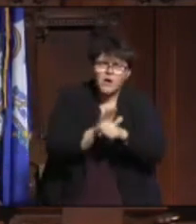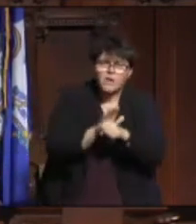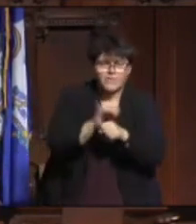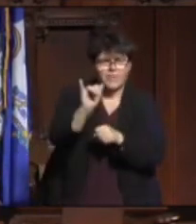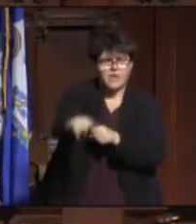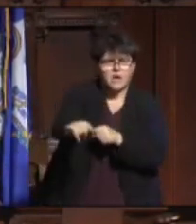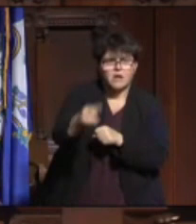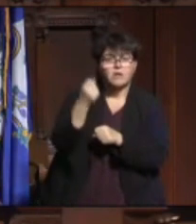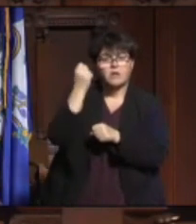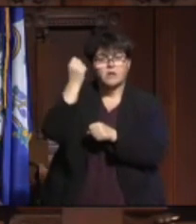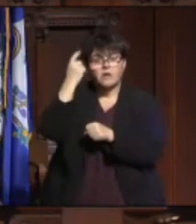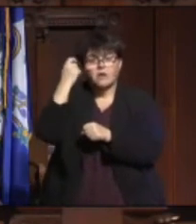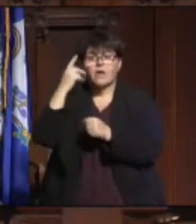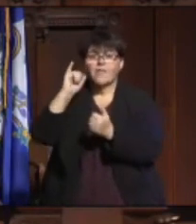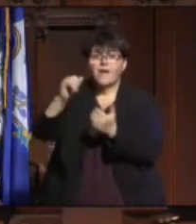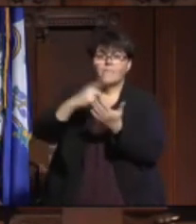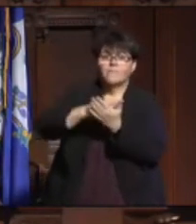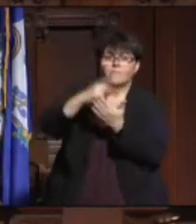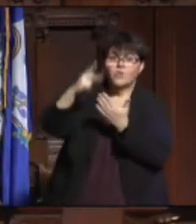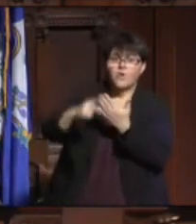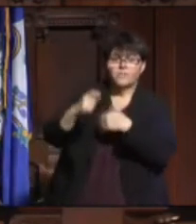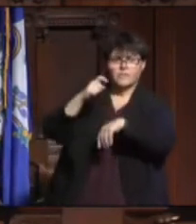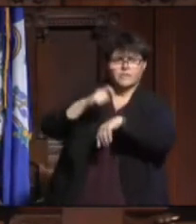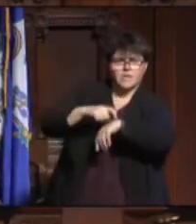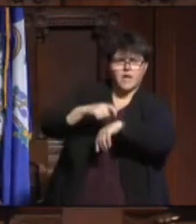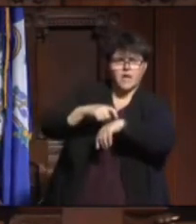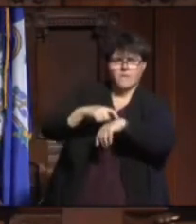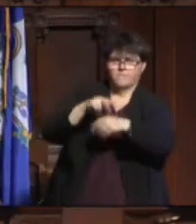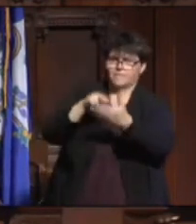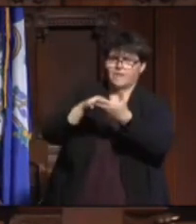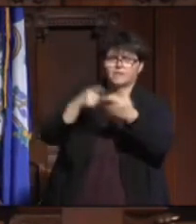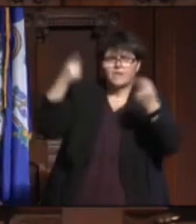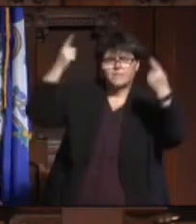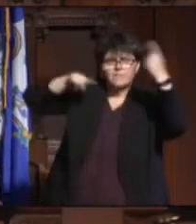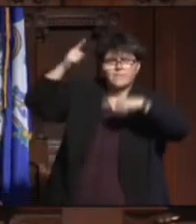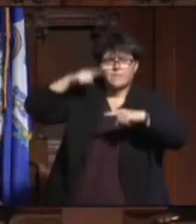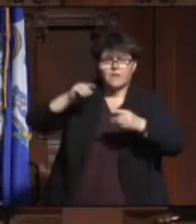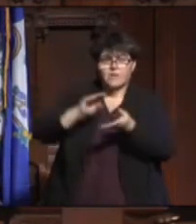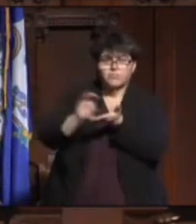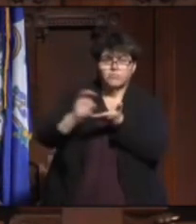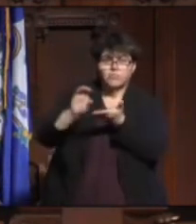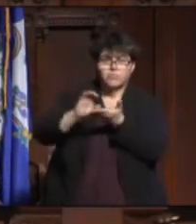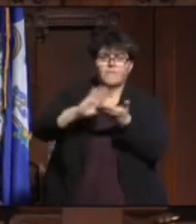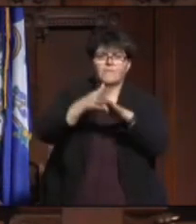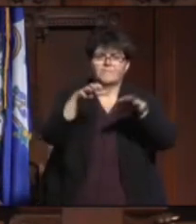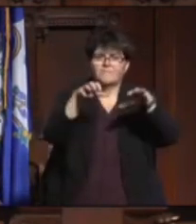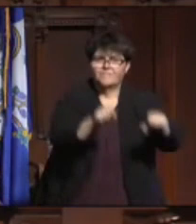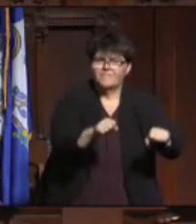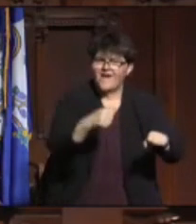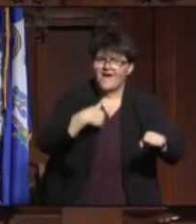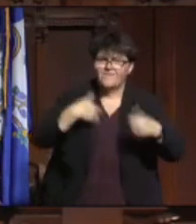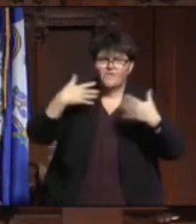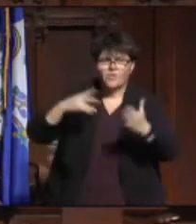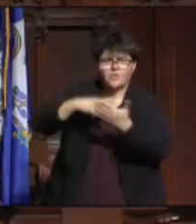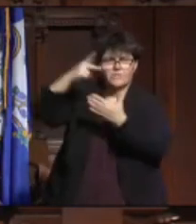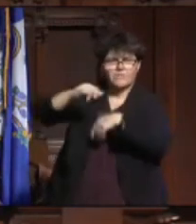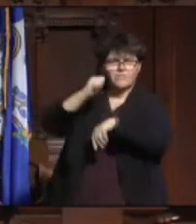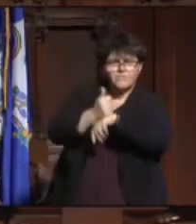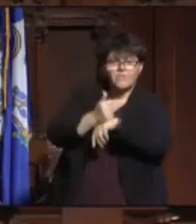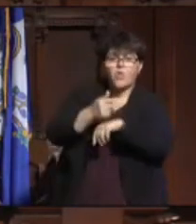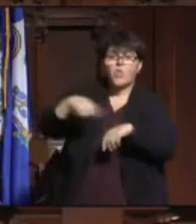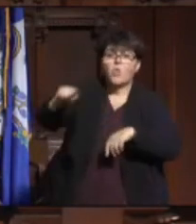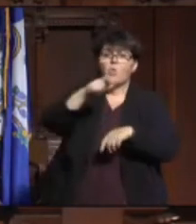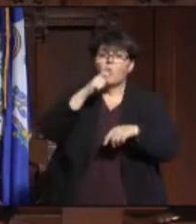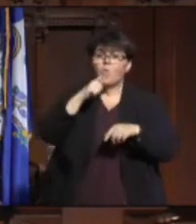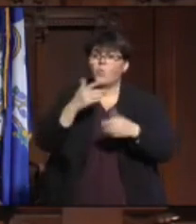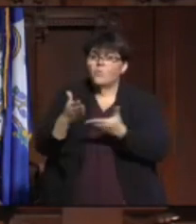year, $100 million over the biennium. What does that mean? Time to Own assists low and moderate income families with a down payment